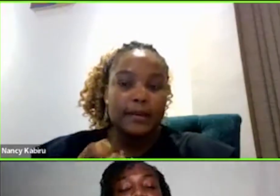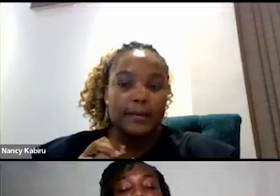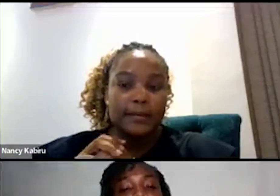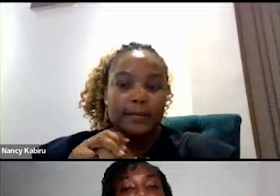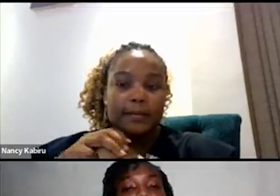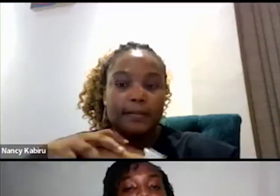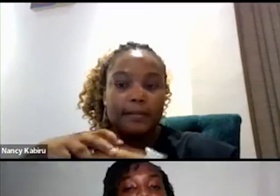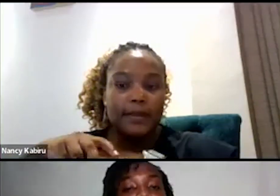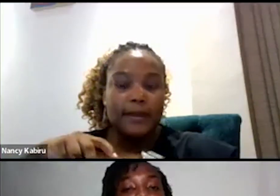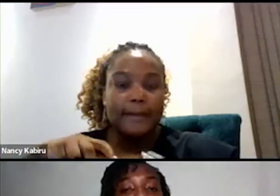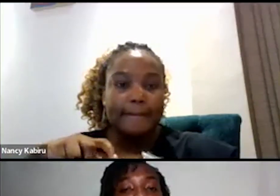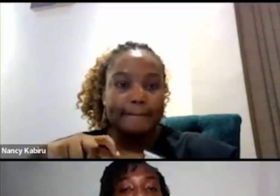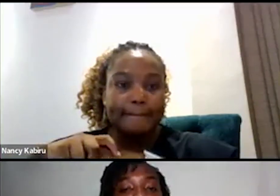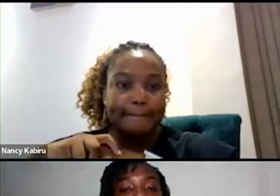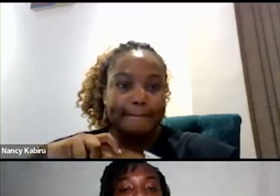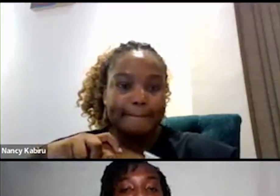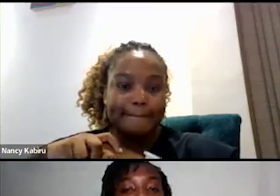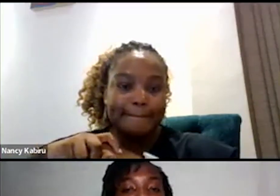Wow.